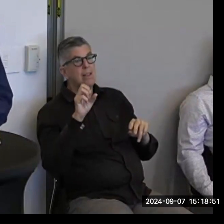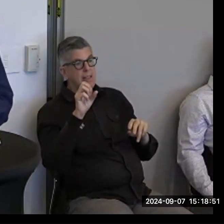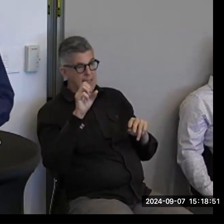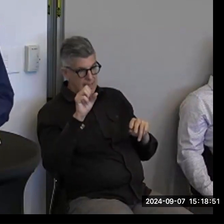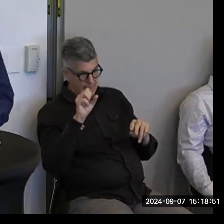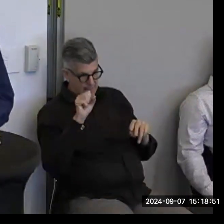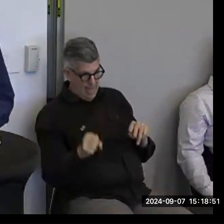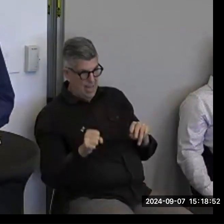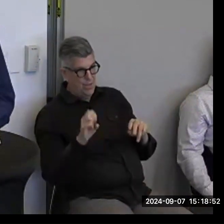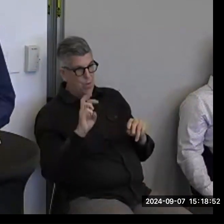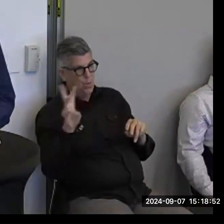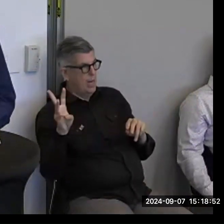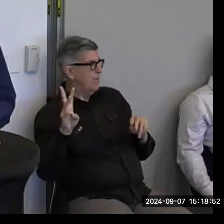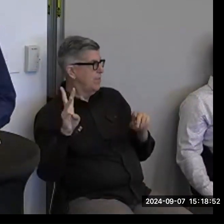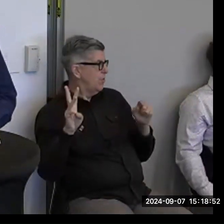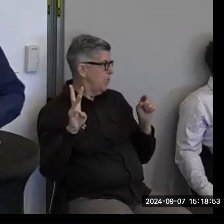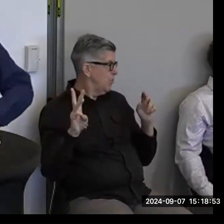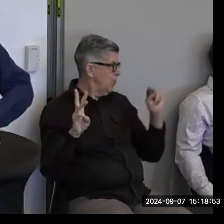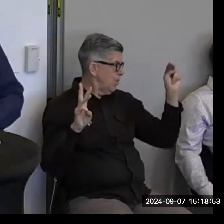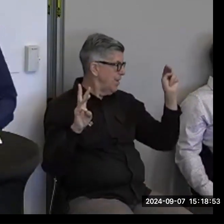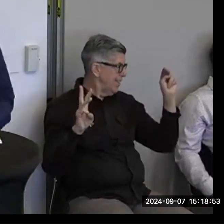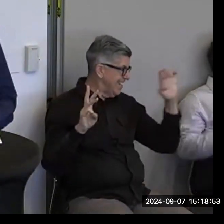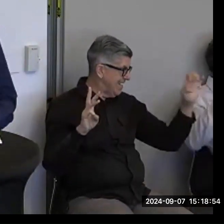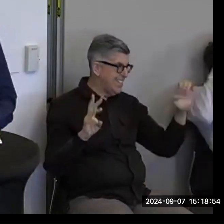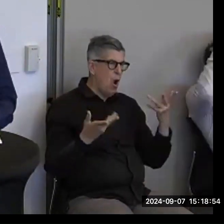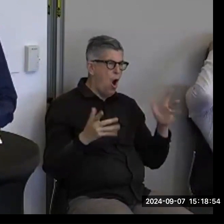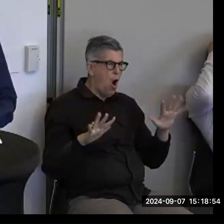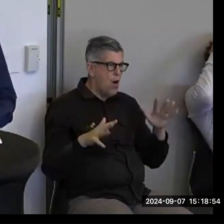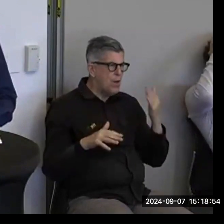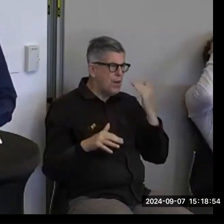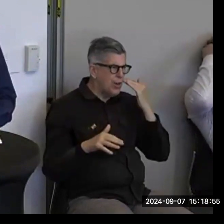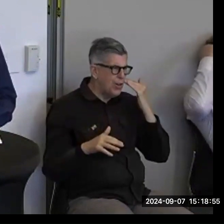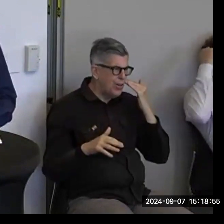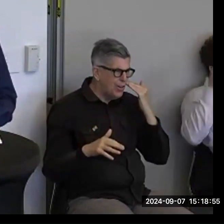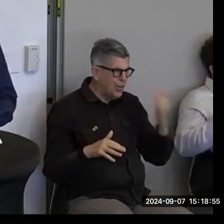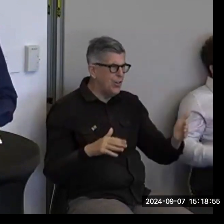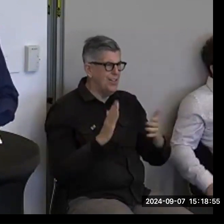Very good. You guys are good map readers already.